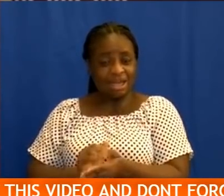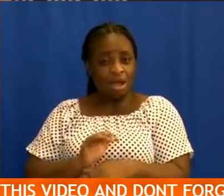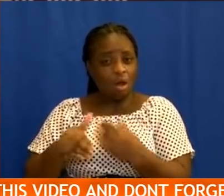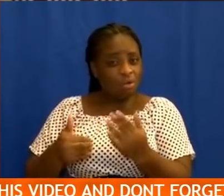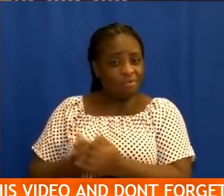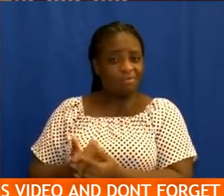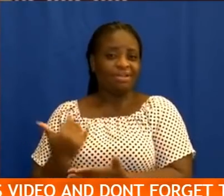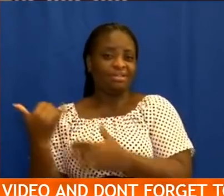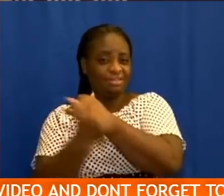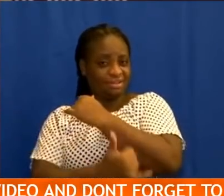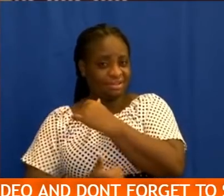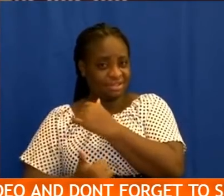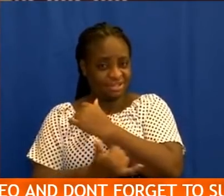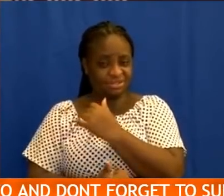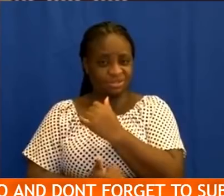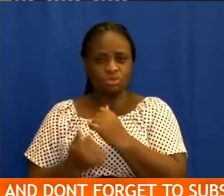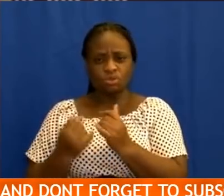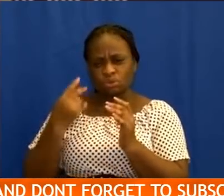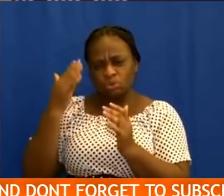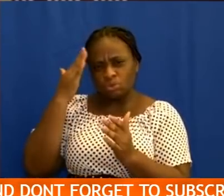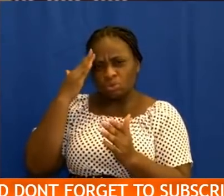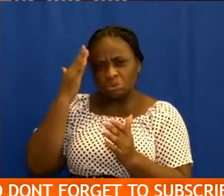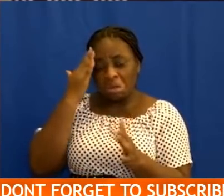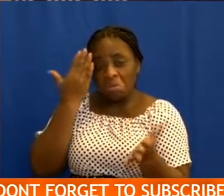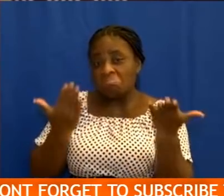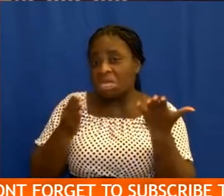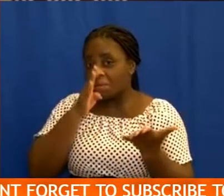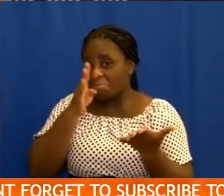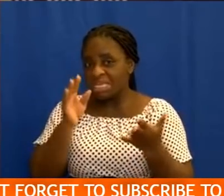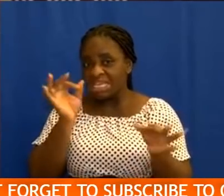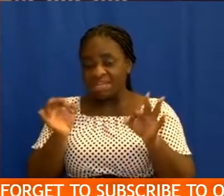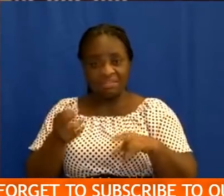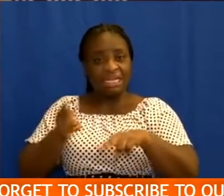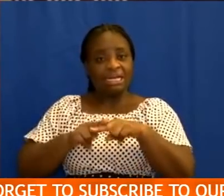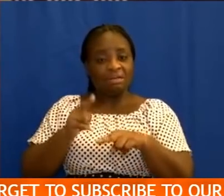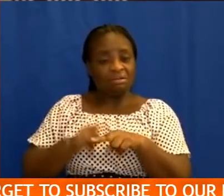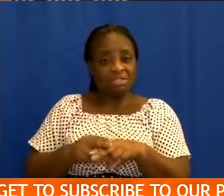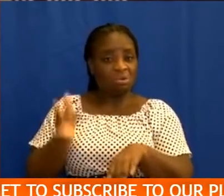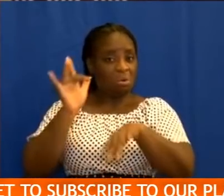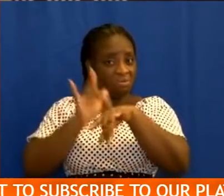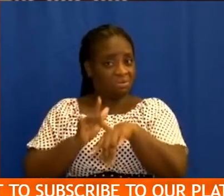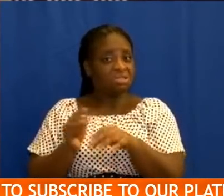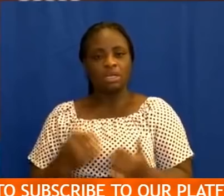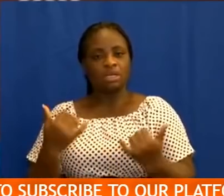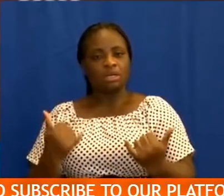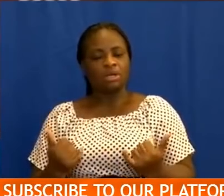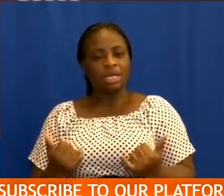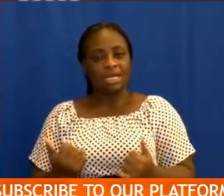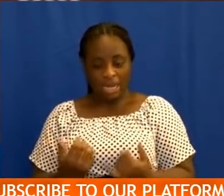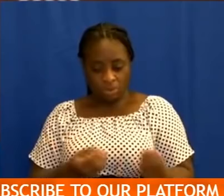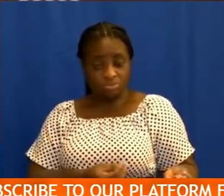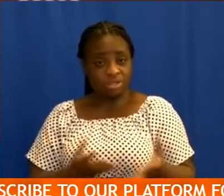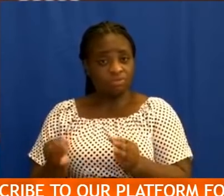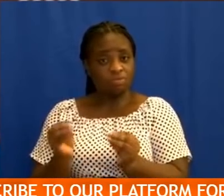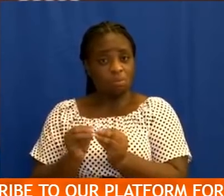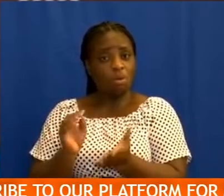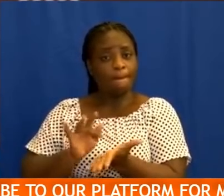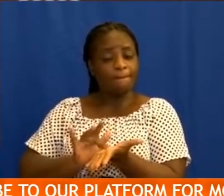the country in anticipation of any further increase in infections. The provision of